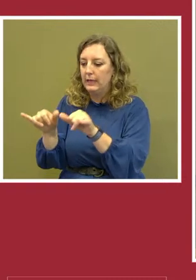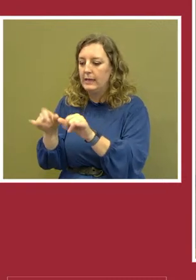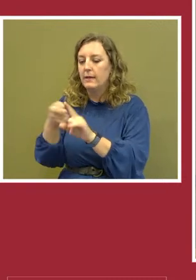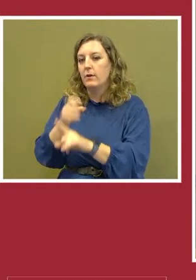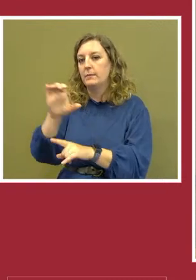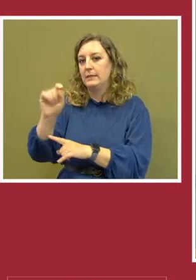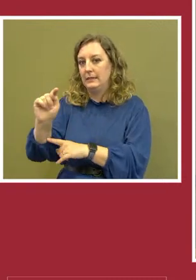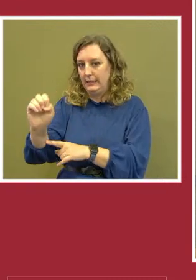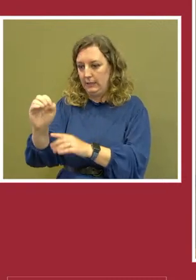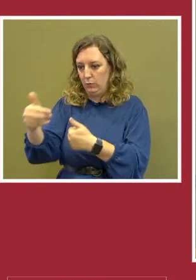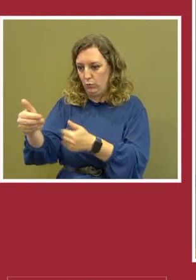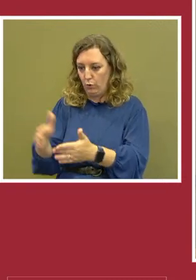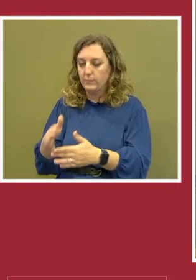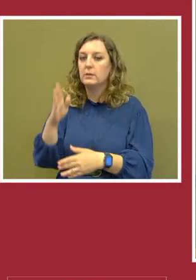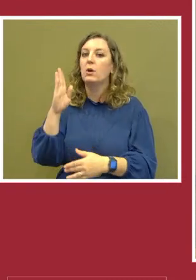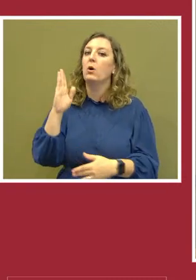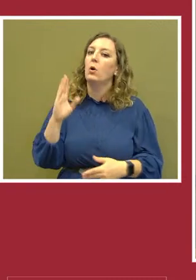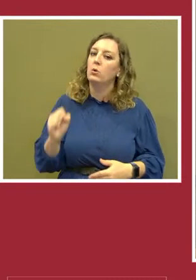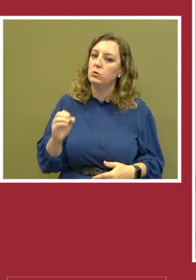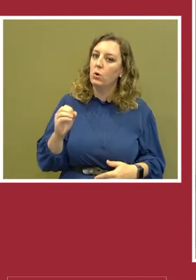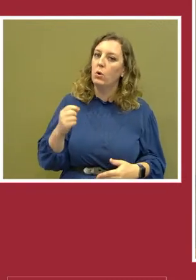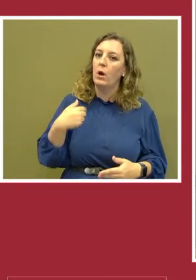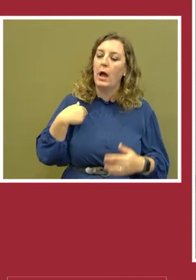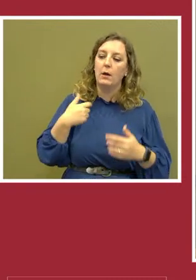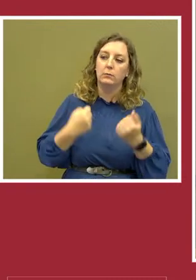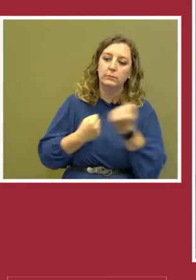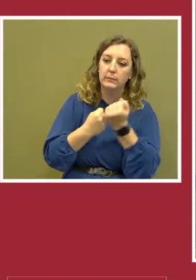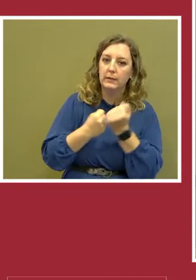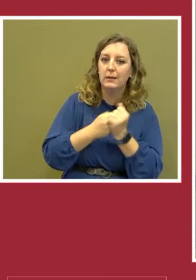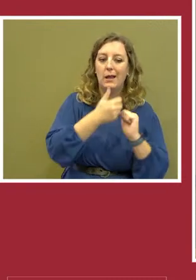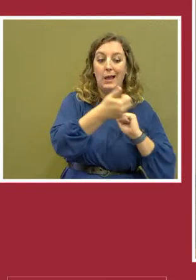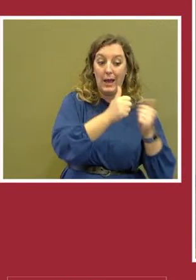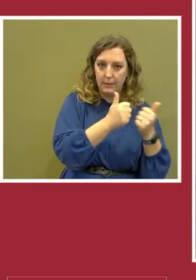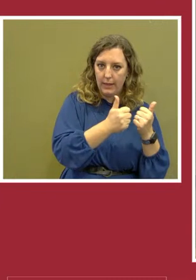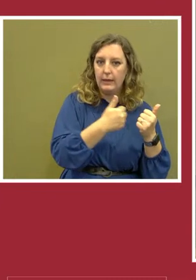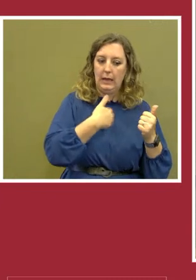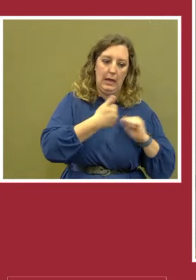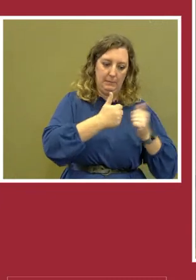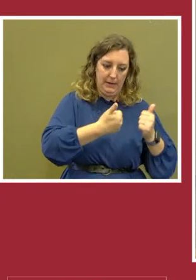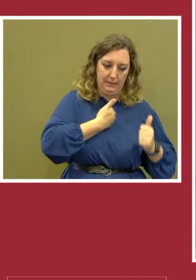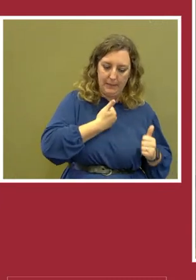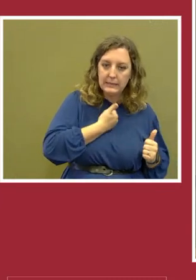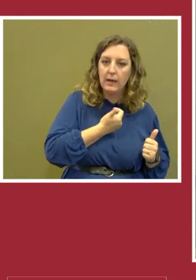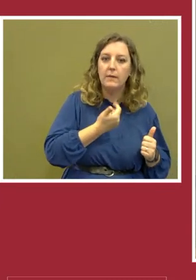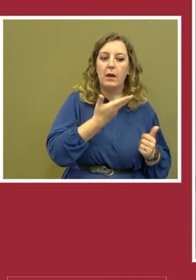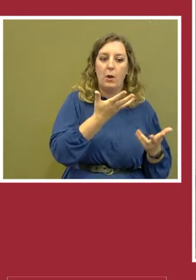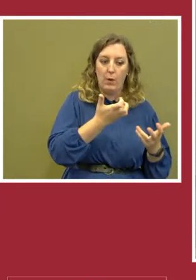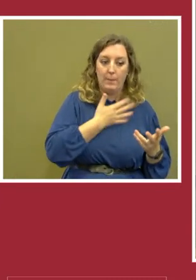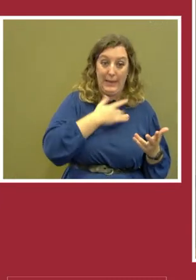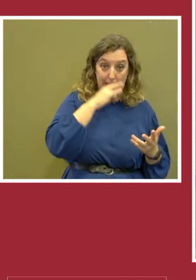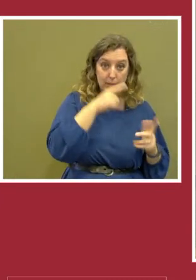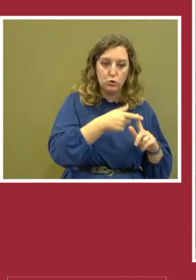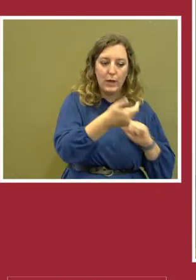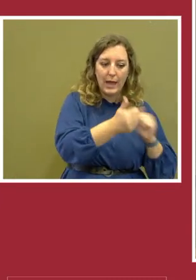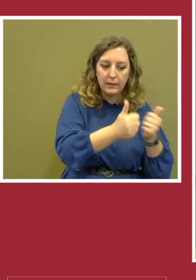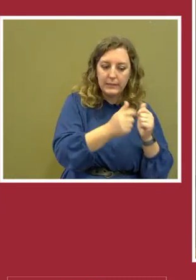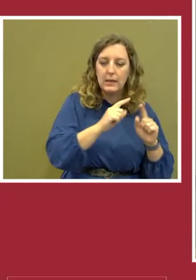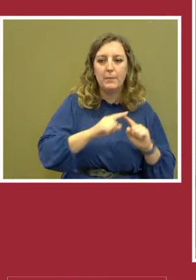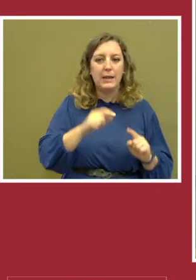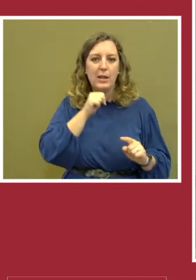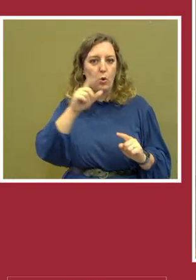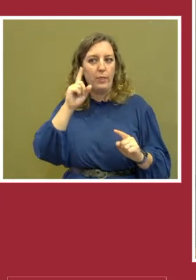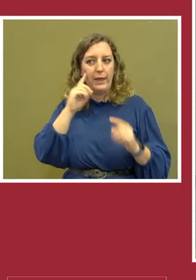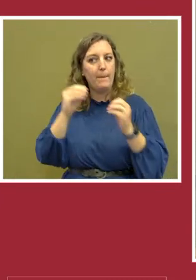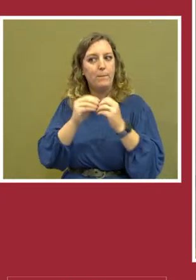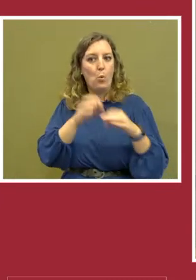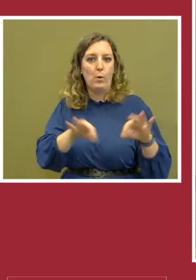rooms. And so I am a huge proponent of athletics. I was an athlete in high school. I want my kids to be athletes, but I don't think it's